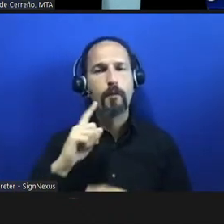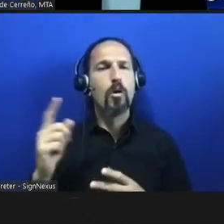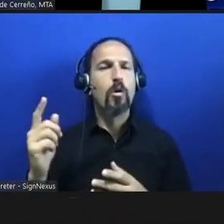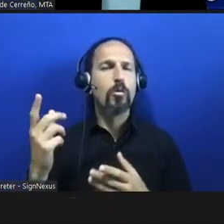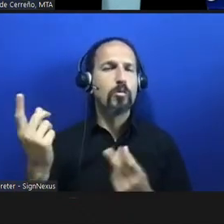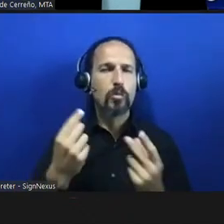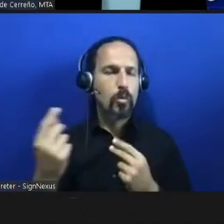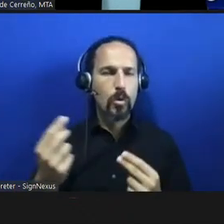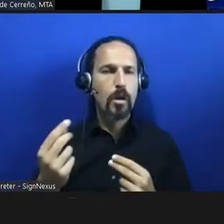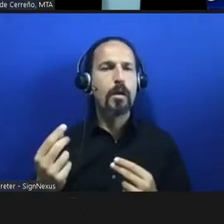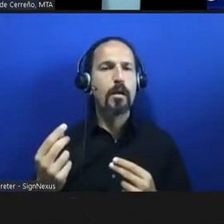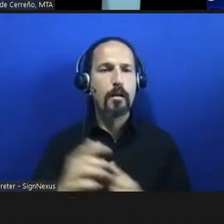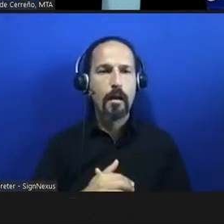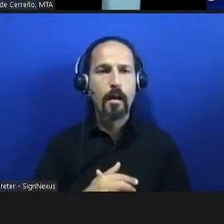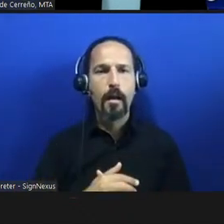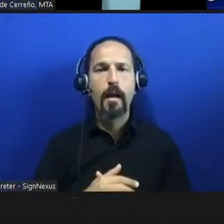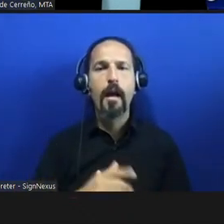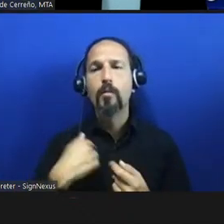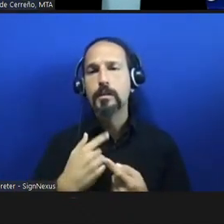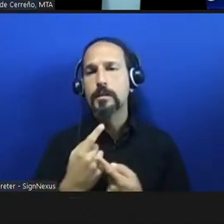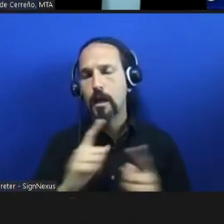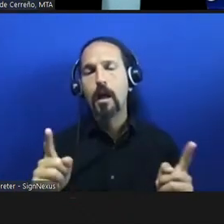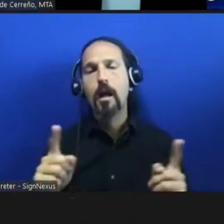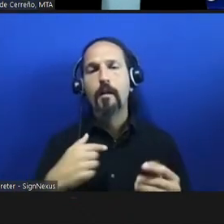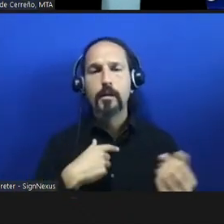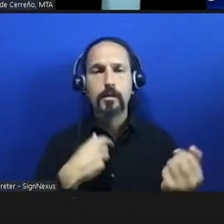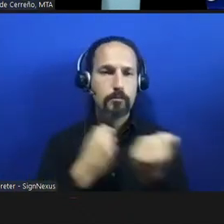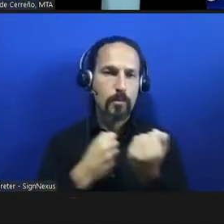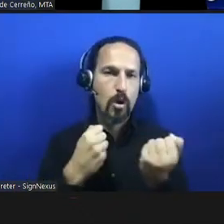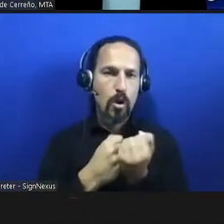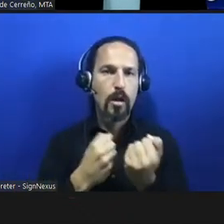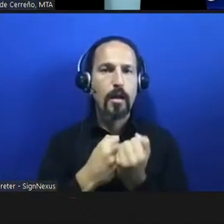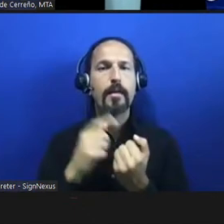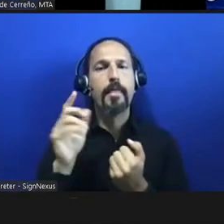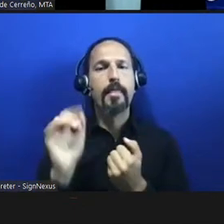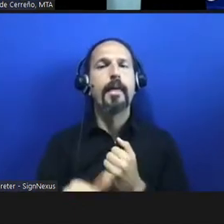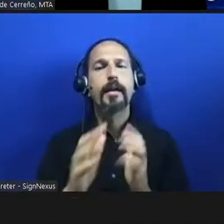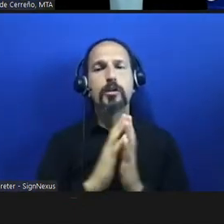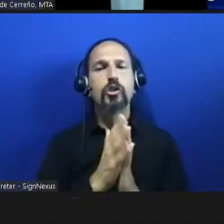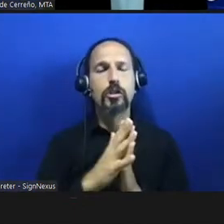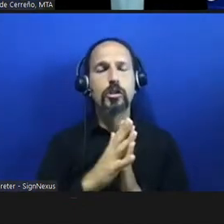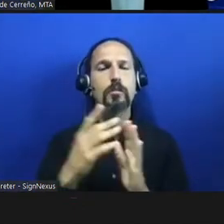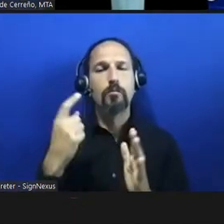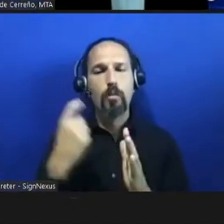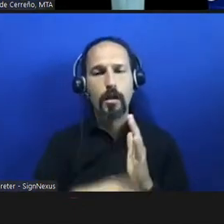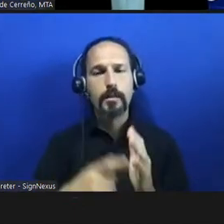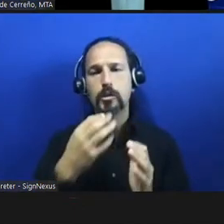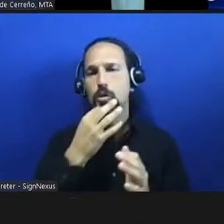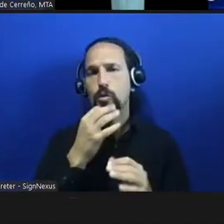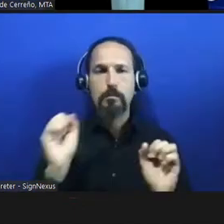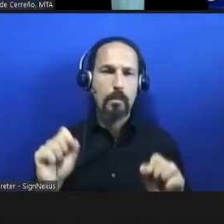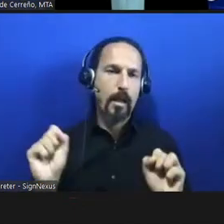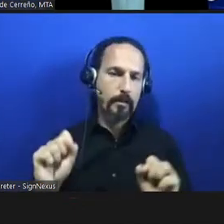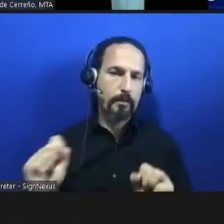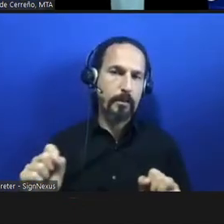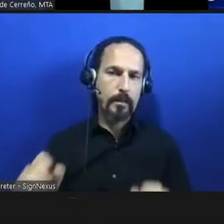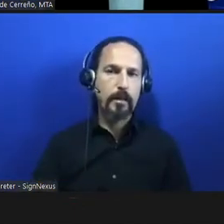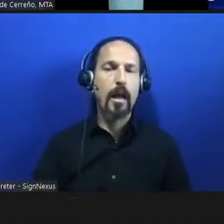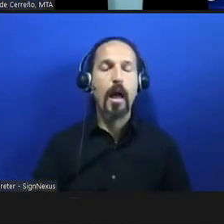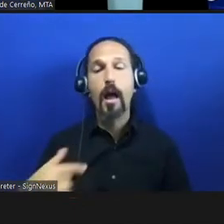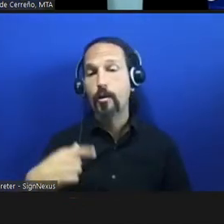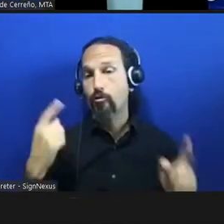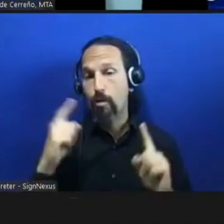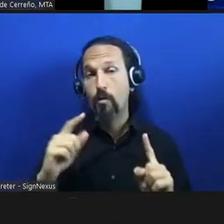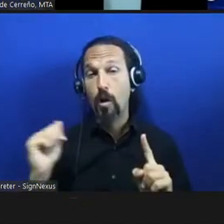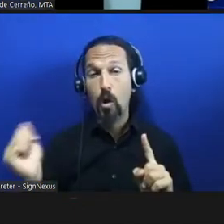I want to just first say I'm strongly in favor of implementing congestion pricing as soon as possible uh I agree with